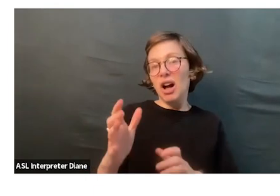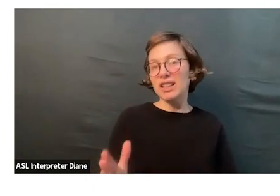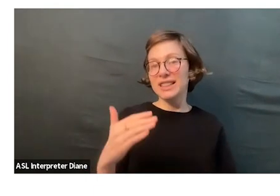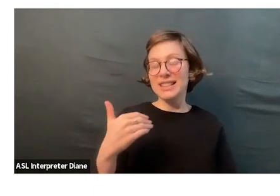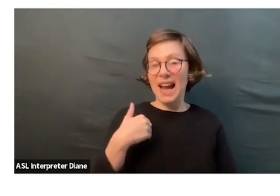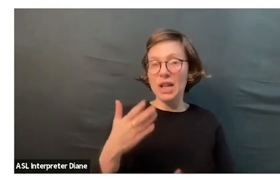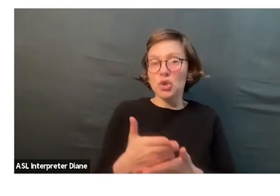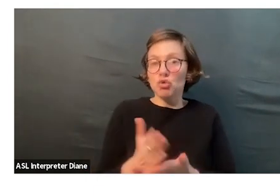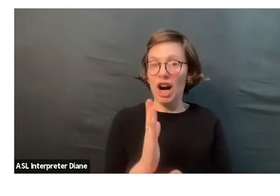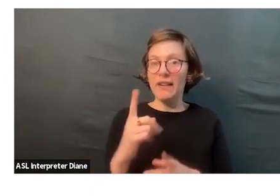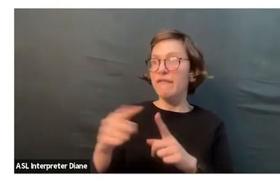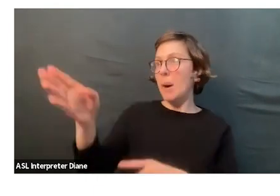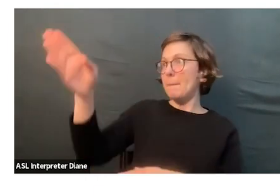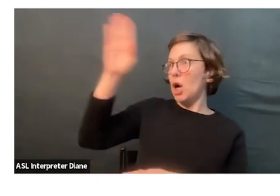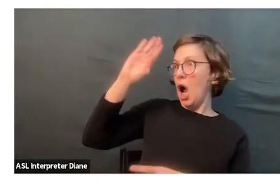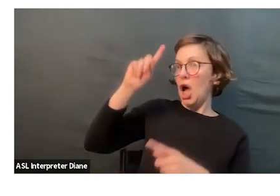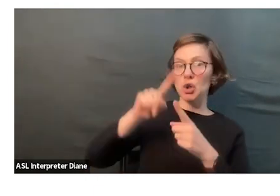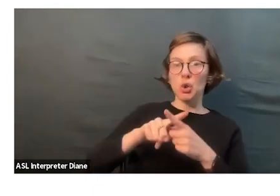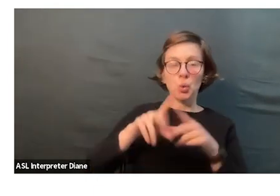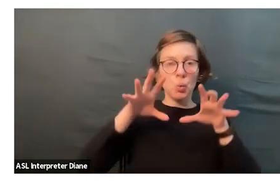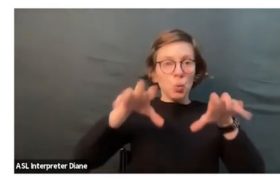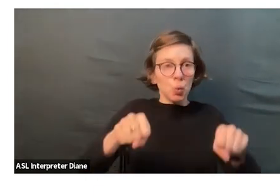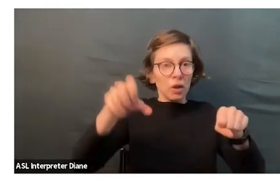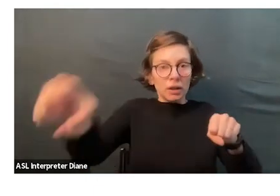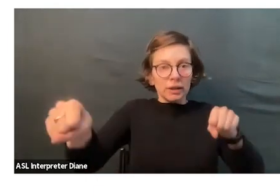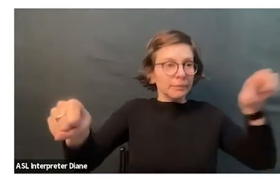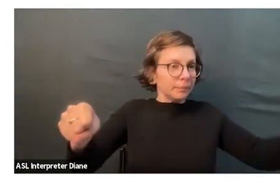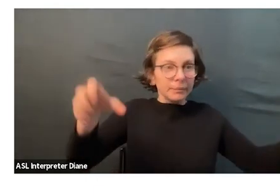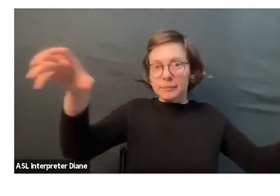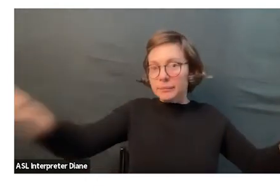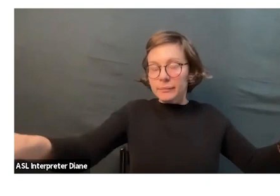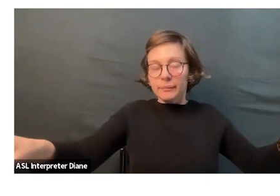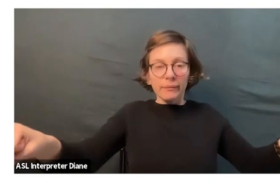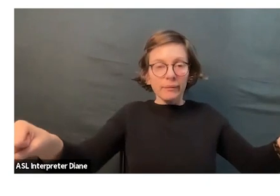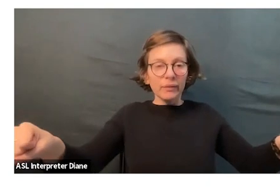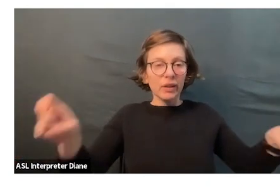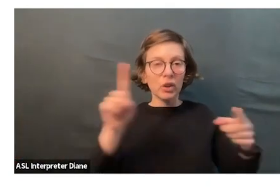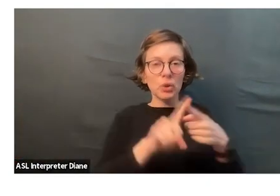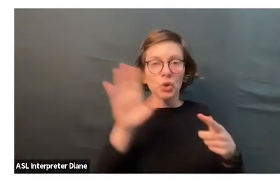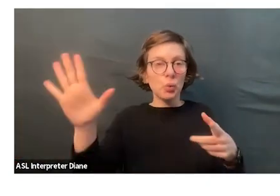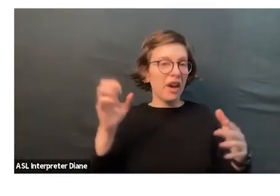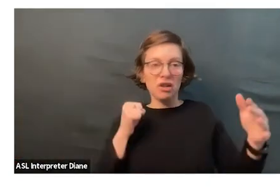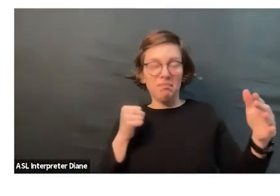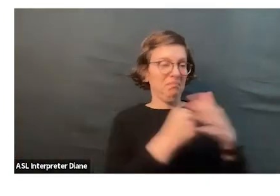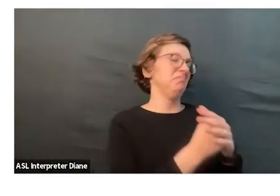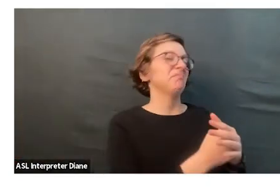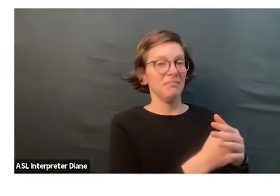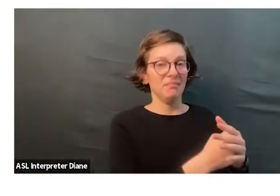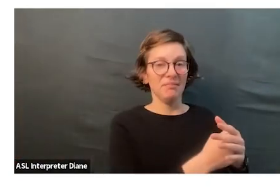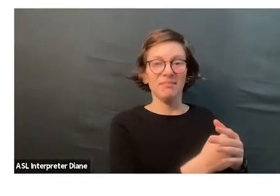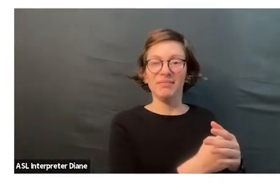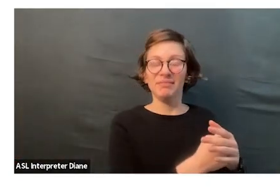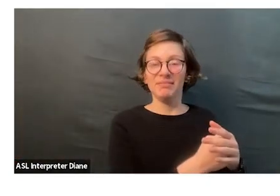your economy is strong. So this is all really important. With regards to 19th century